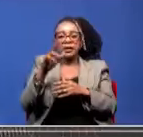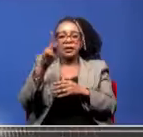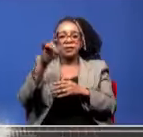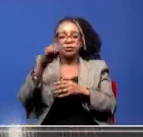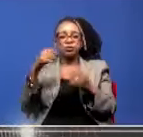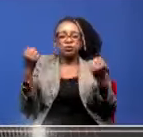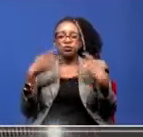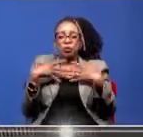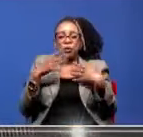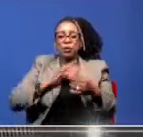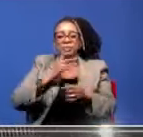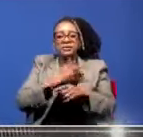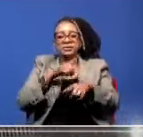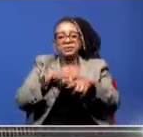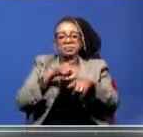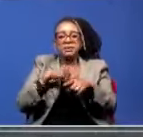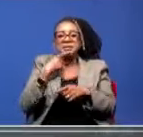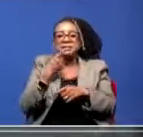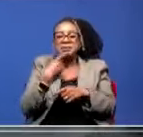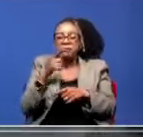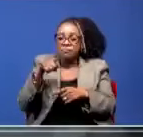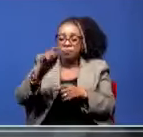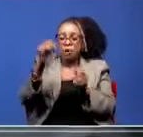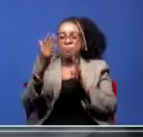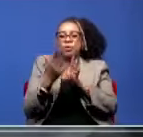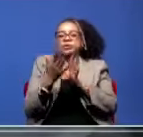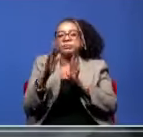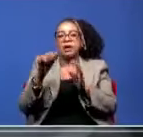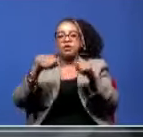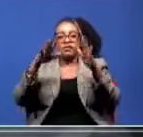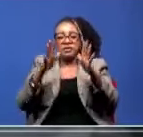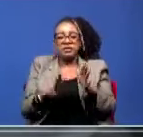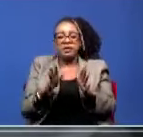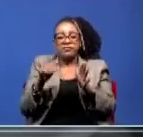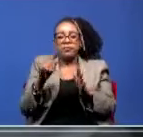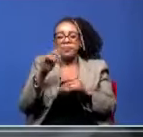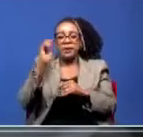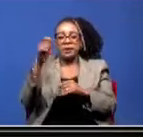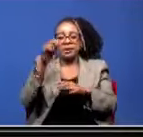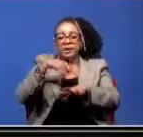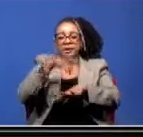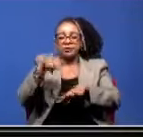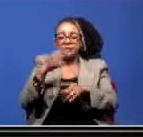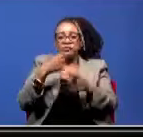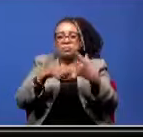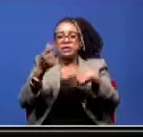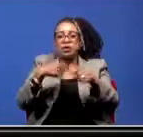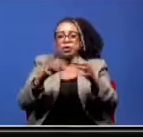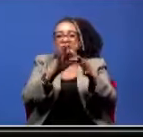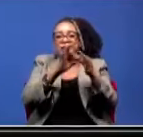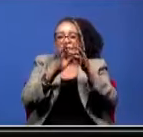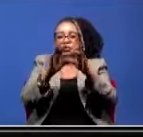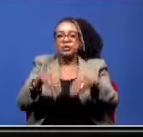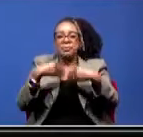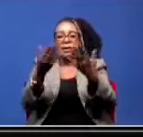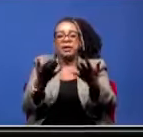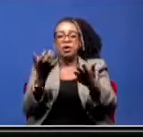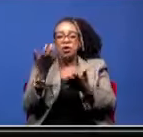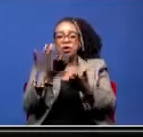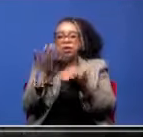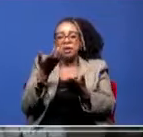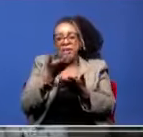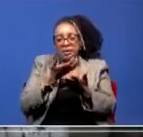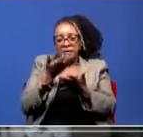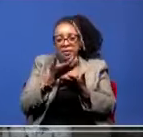committee when she revealed that she was approached by an officer from Kenya National Trade Corporation to supply edible oils,